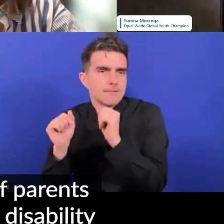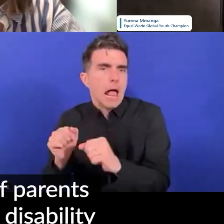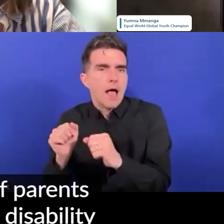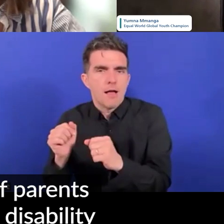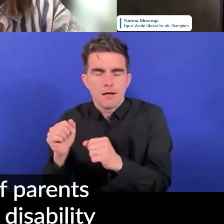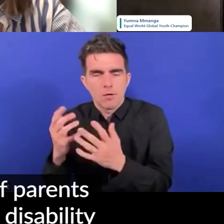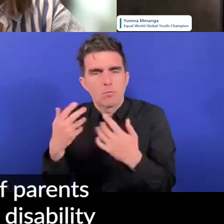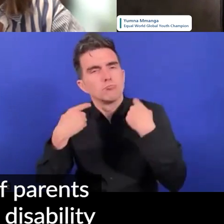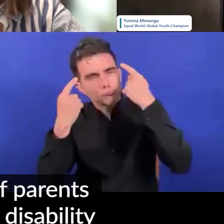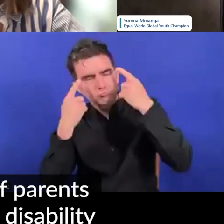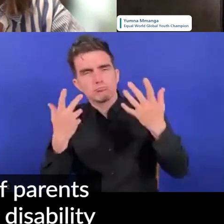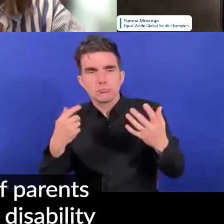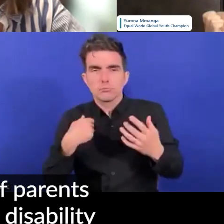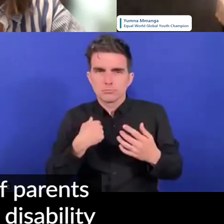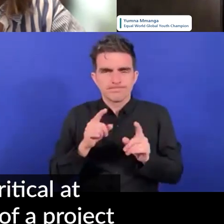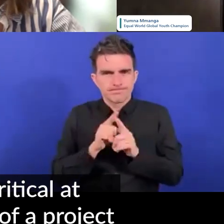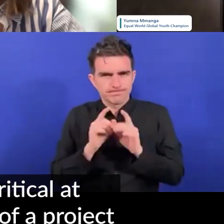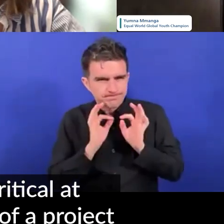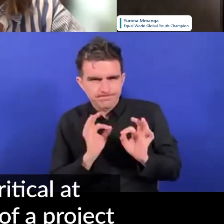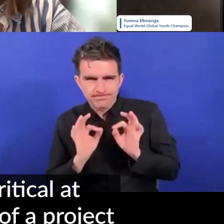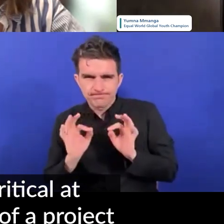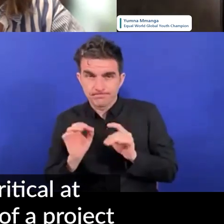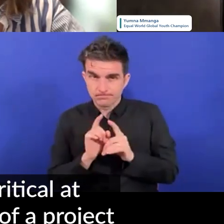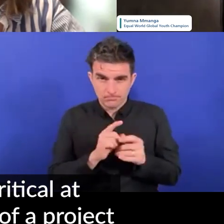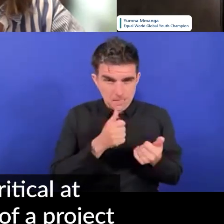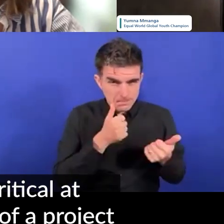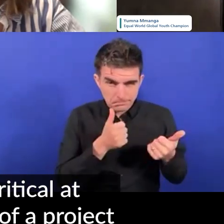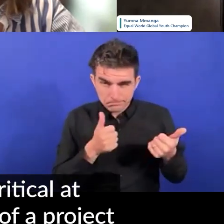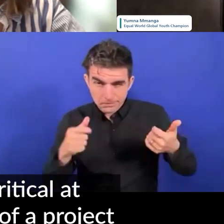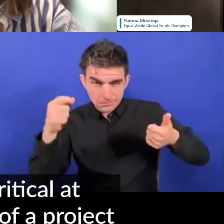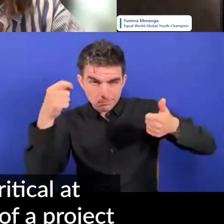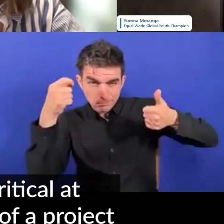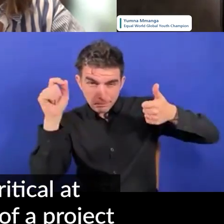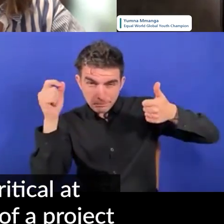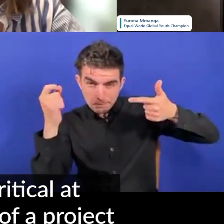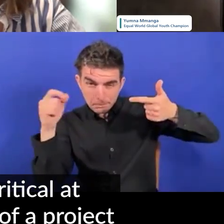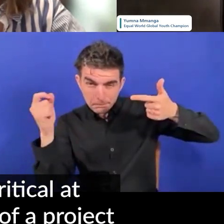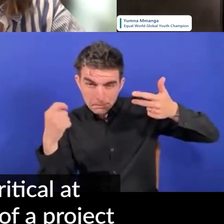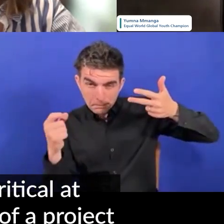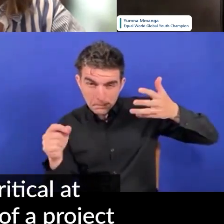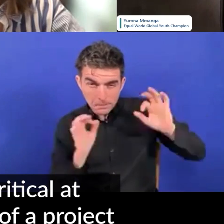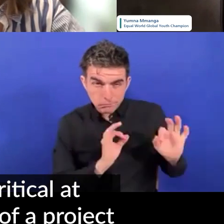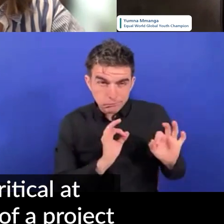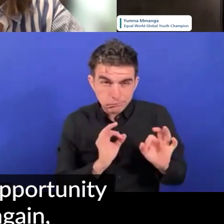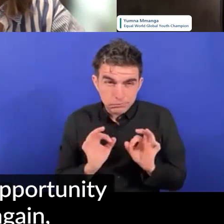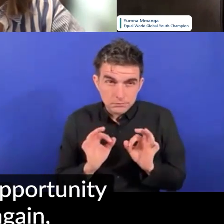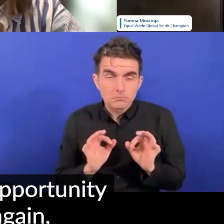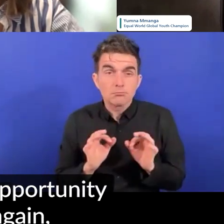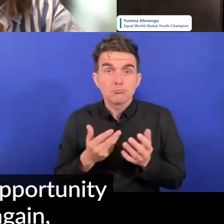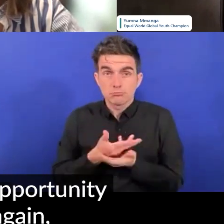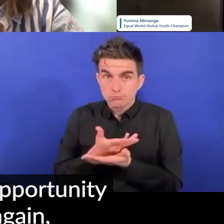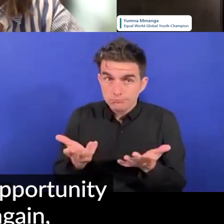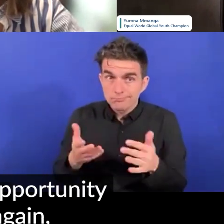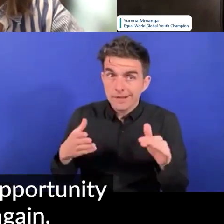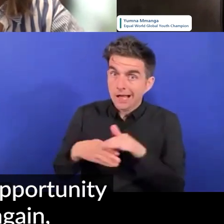of parents of children with disability is absolutely critical at the design phase of a project. And if I have